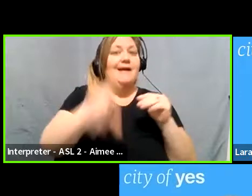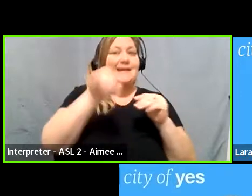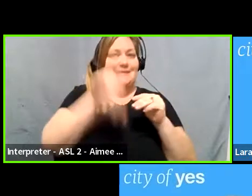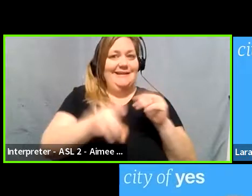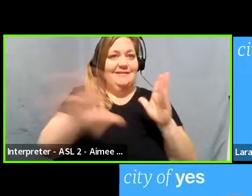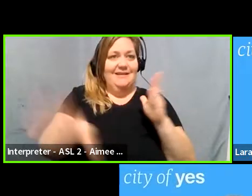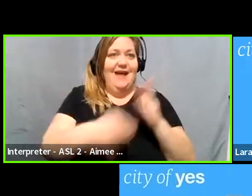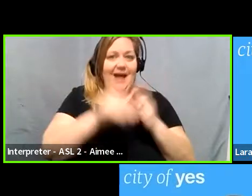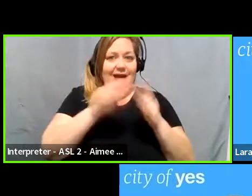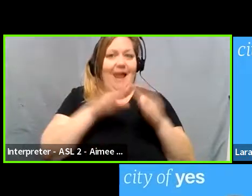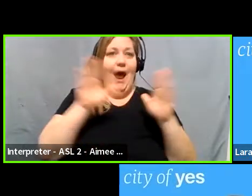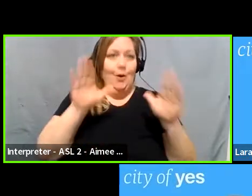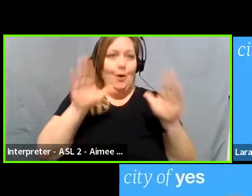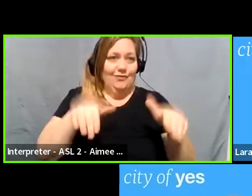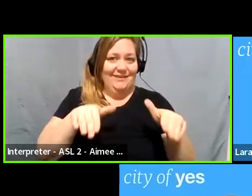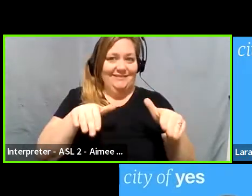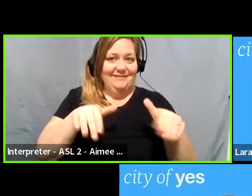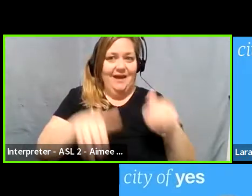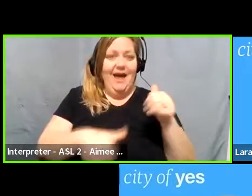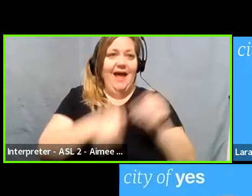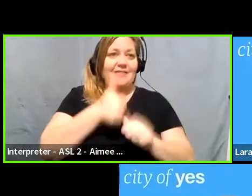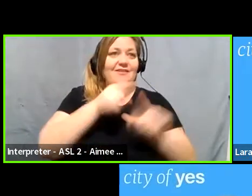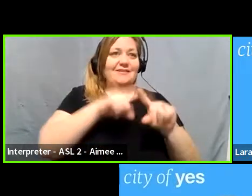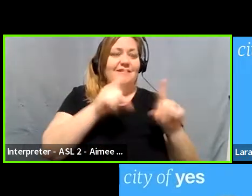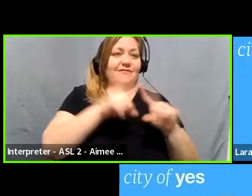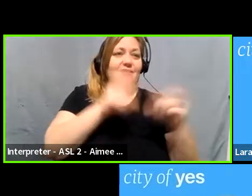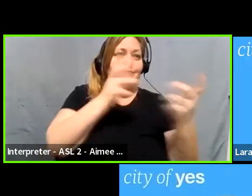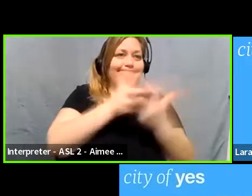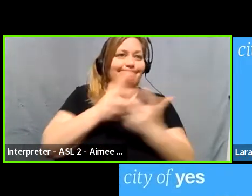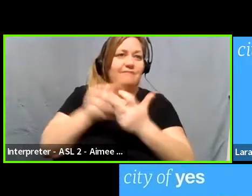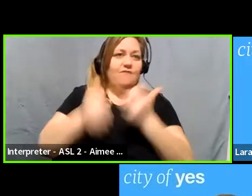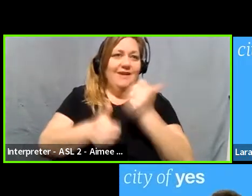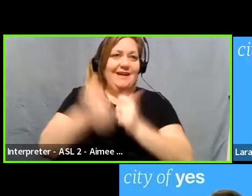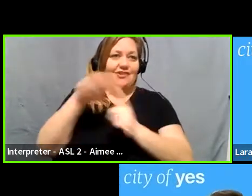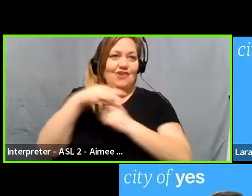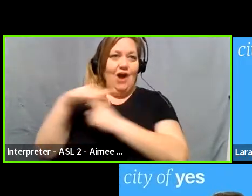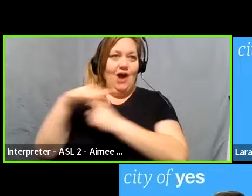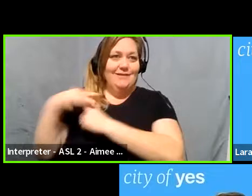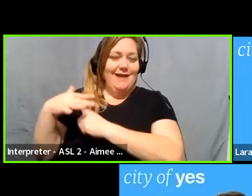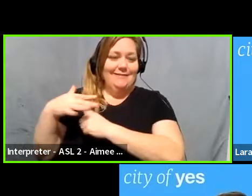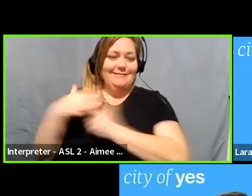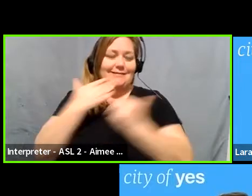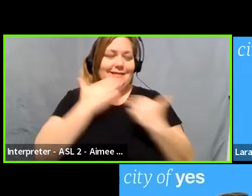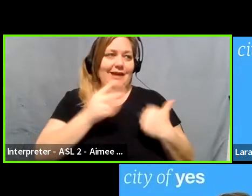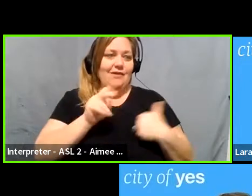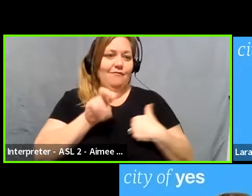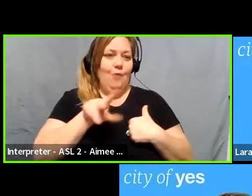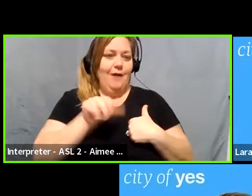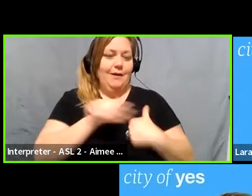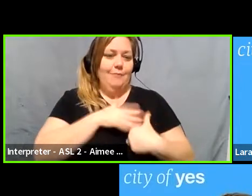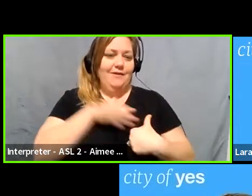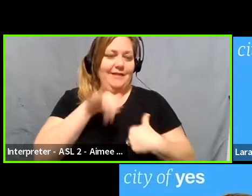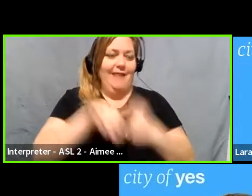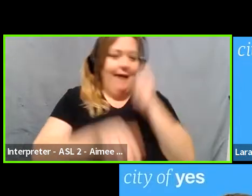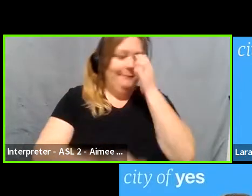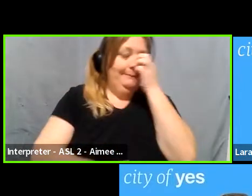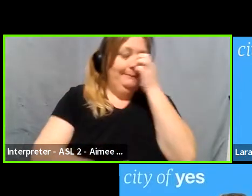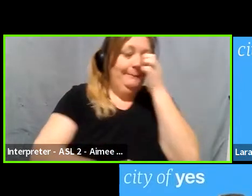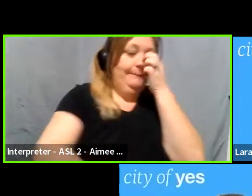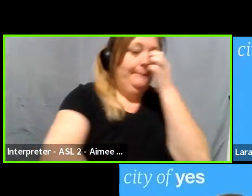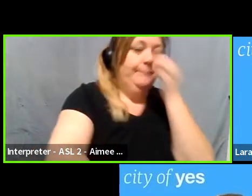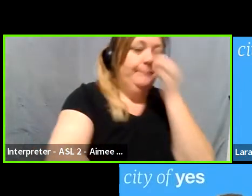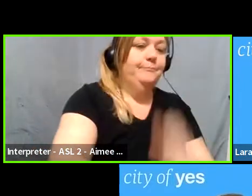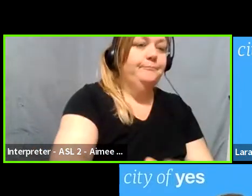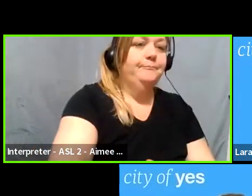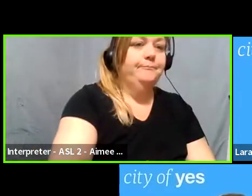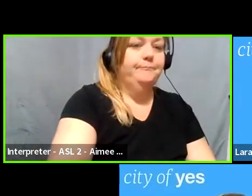housing proposals for each of these contexts. Thank you, Veronica. appreciate that. Um, so let's go to